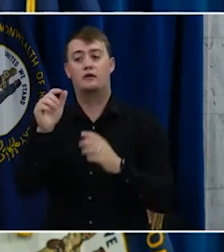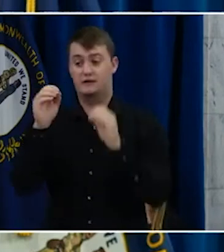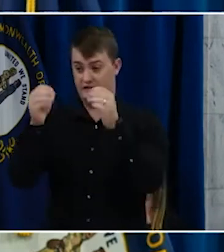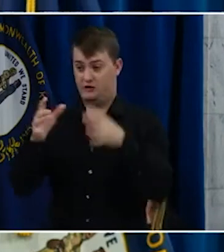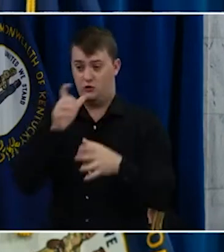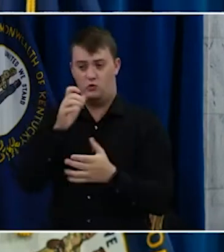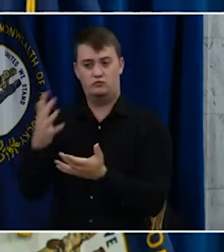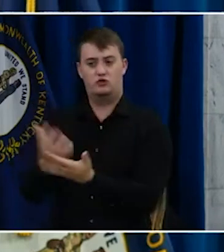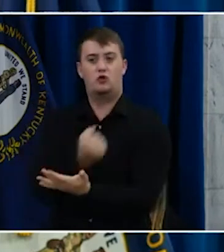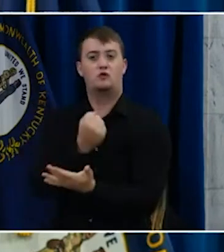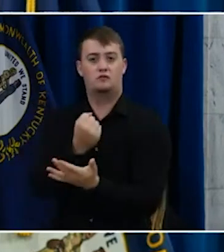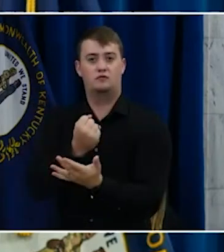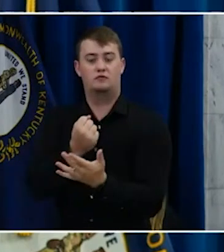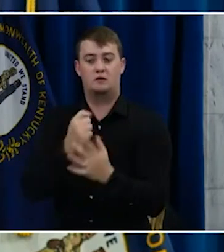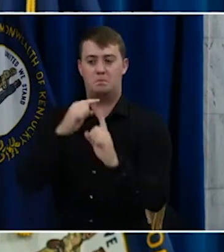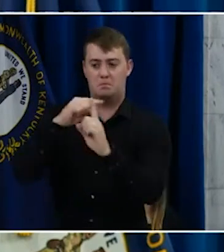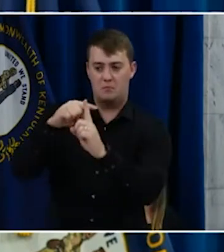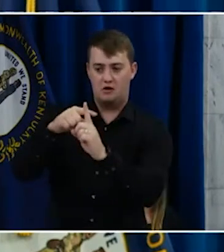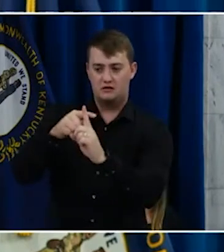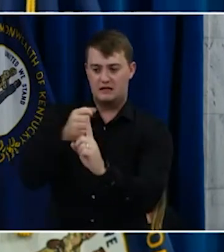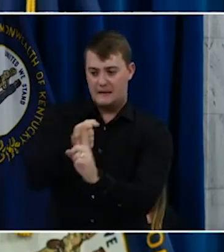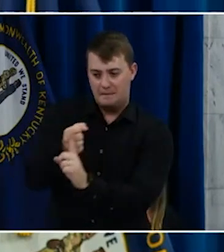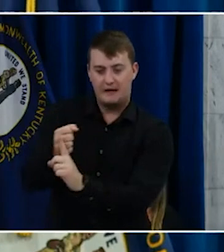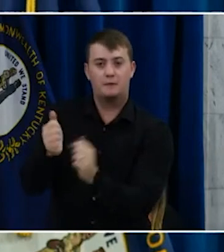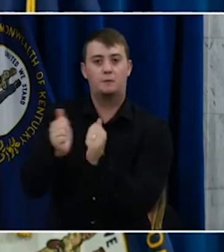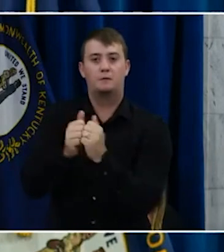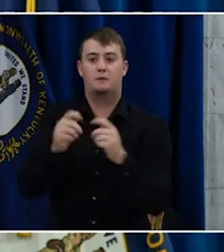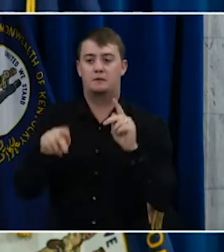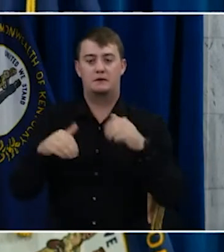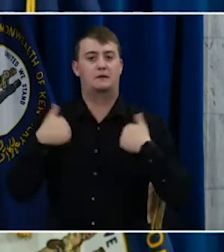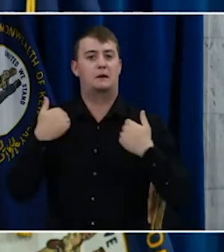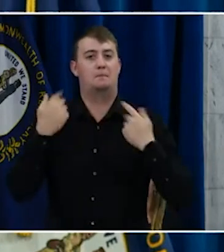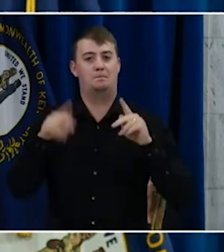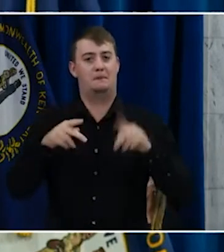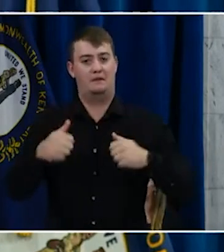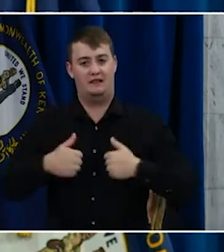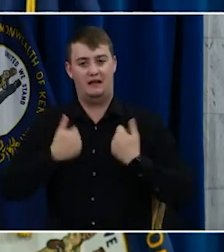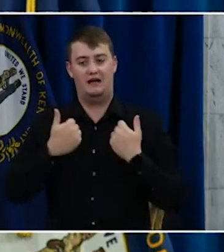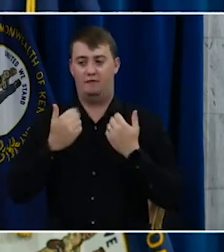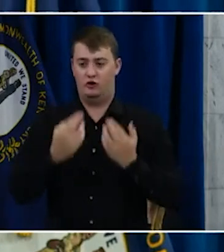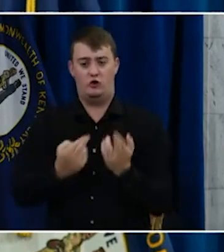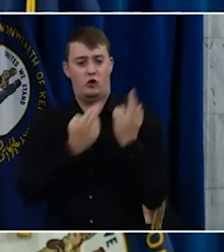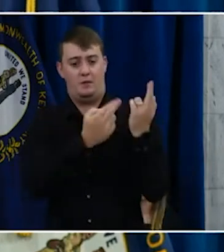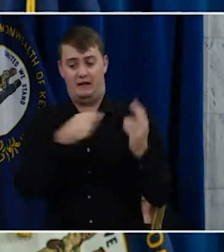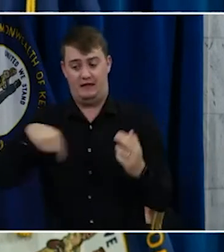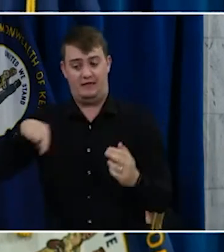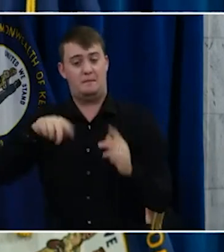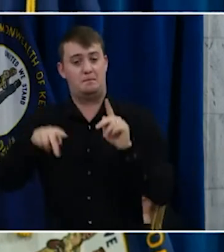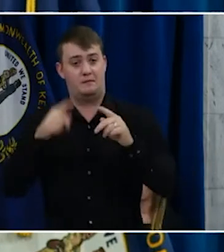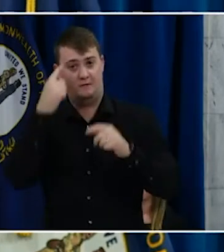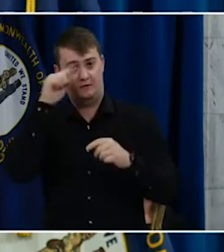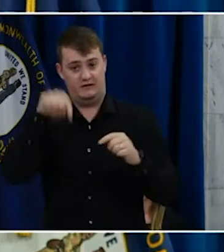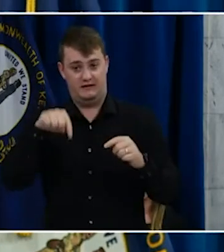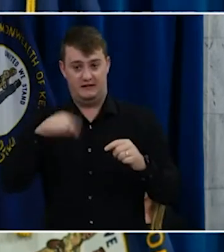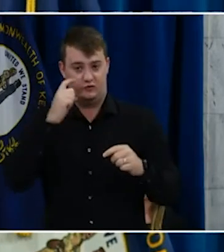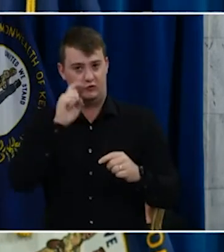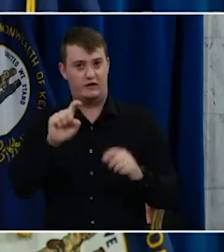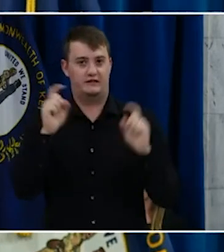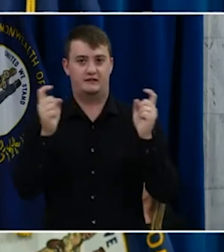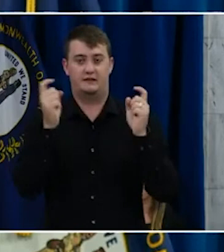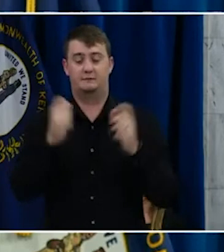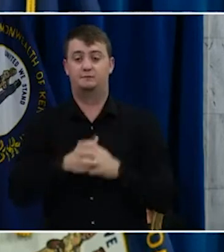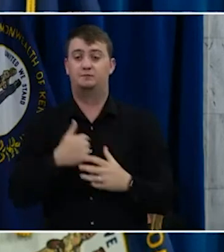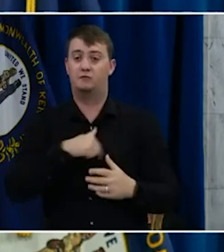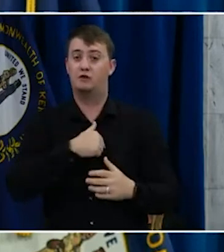in our schools who are making positive impacts on young people's lives and nominate them for this recognition. We look forward to